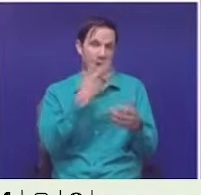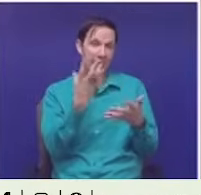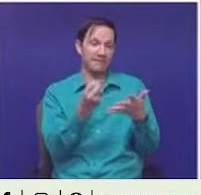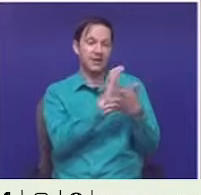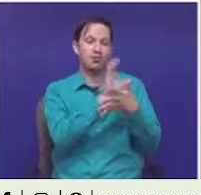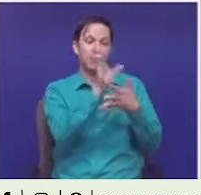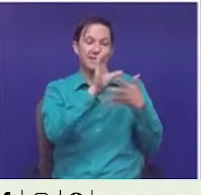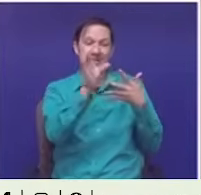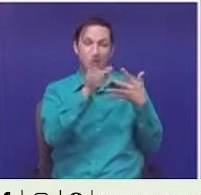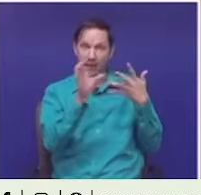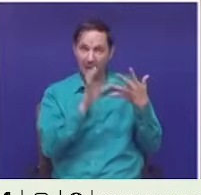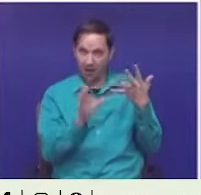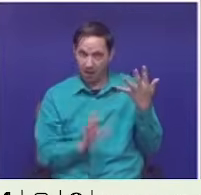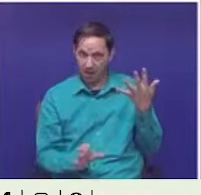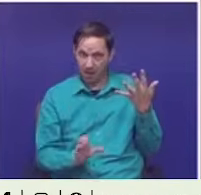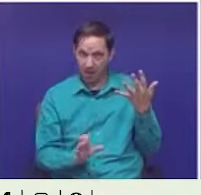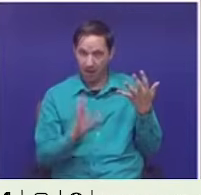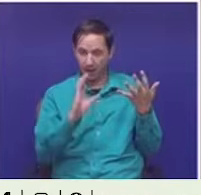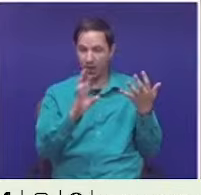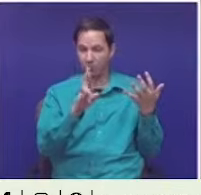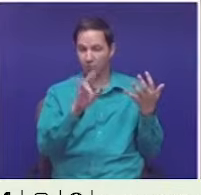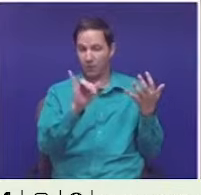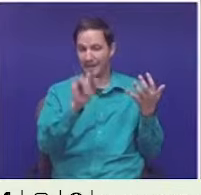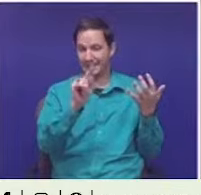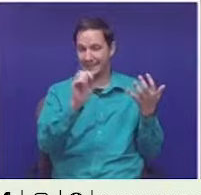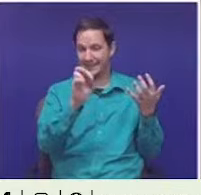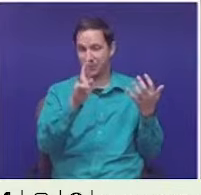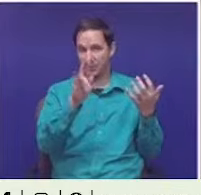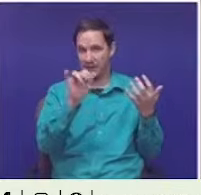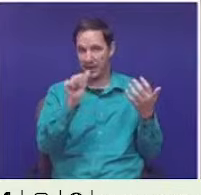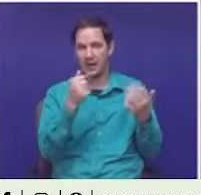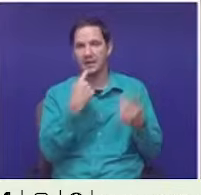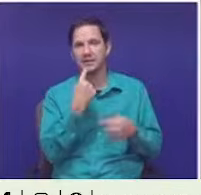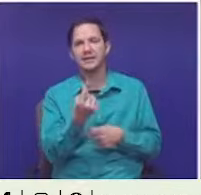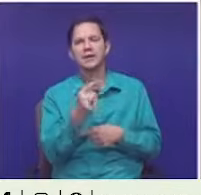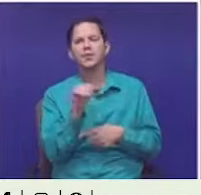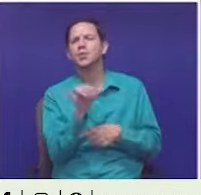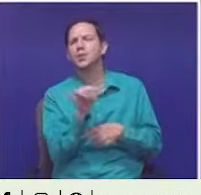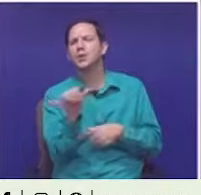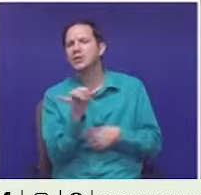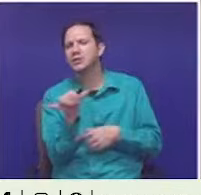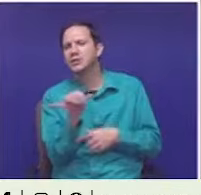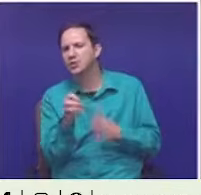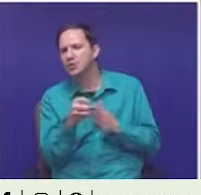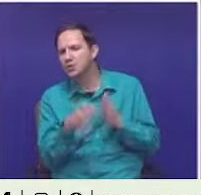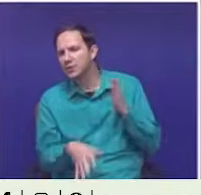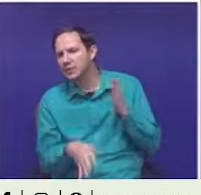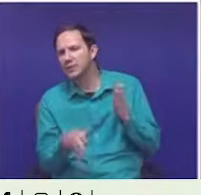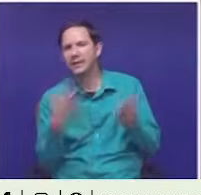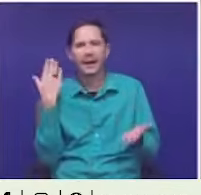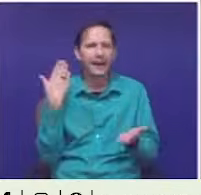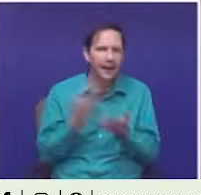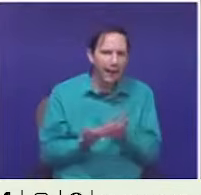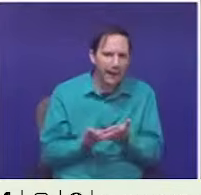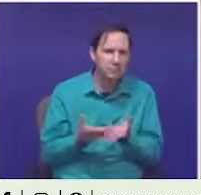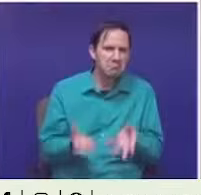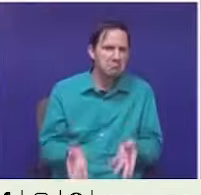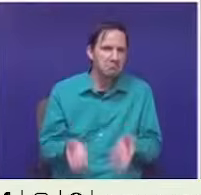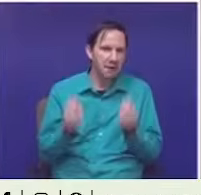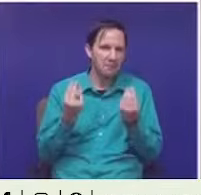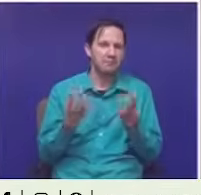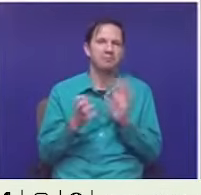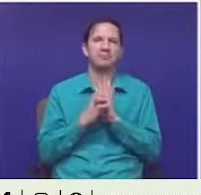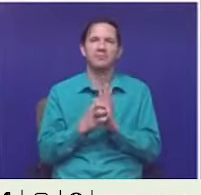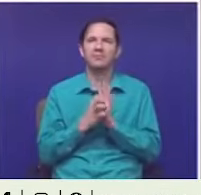is set that says which learners are eligible to be able to have scholar transport. For